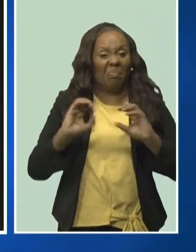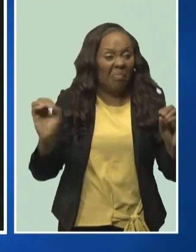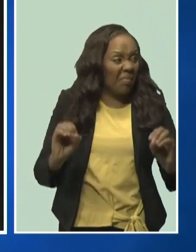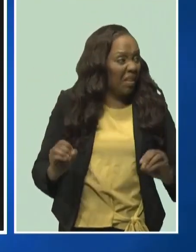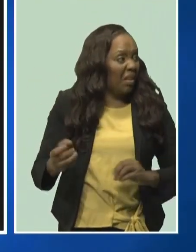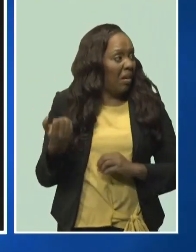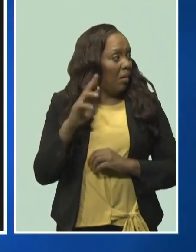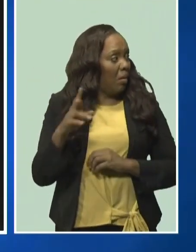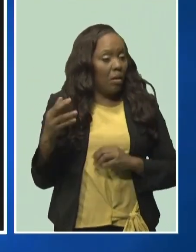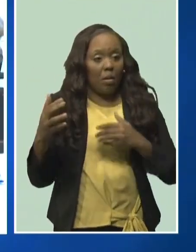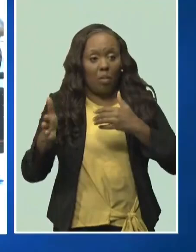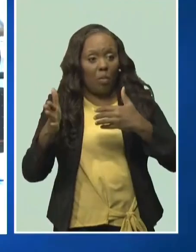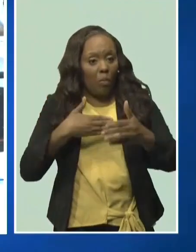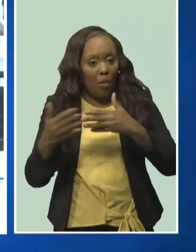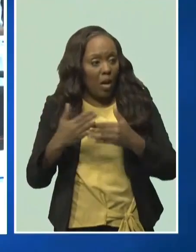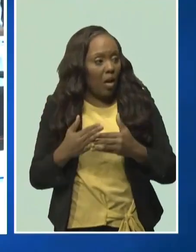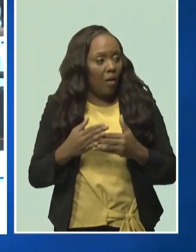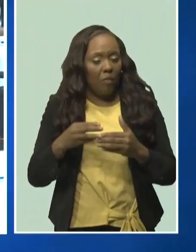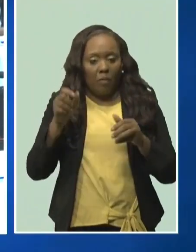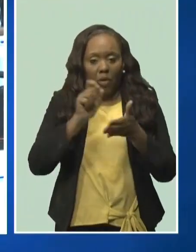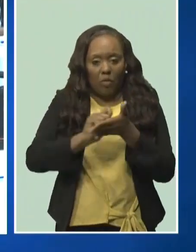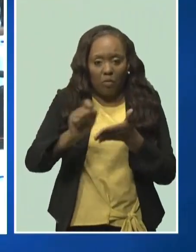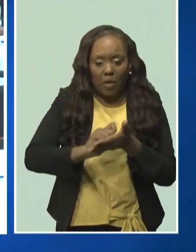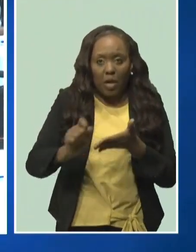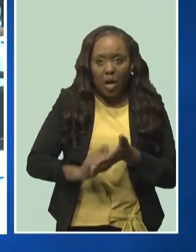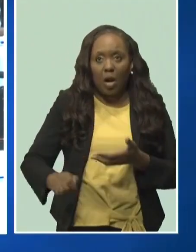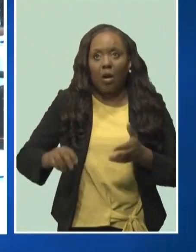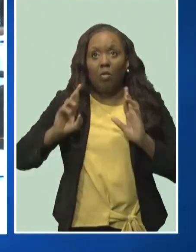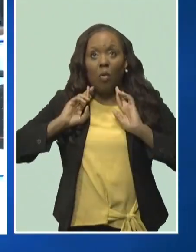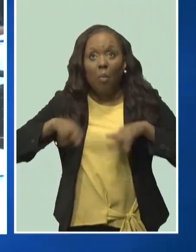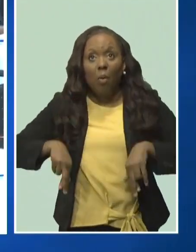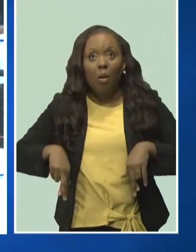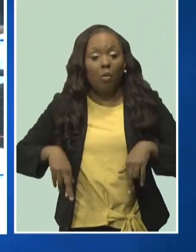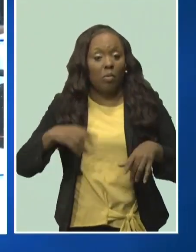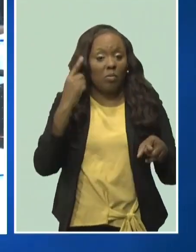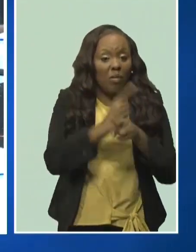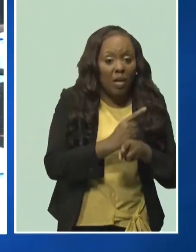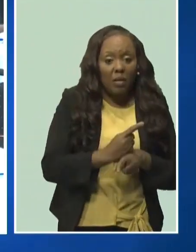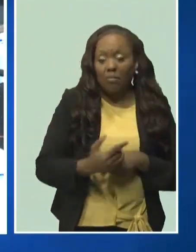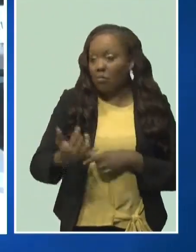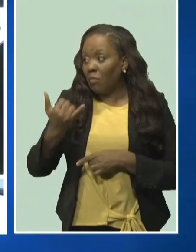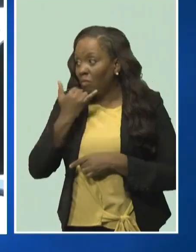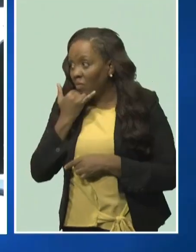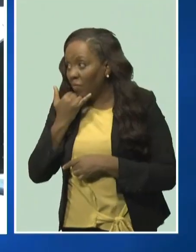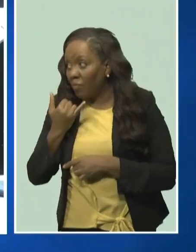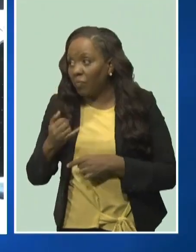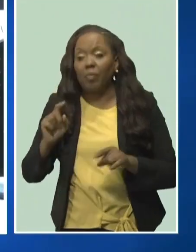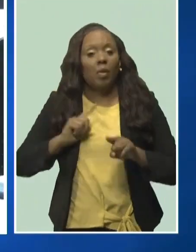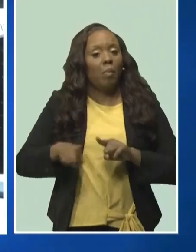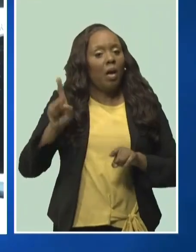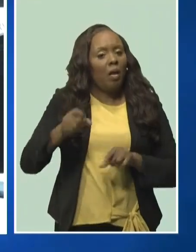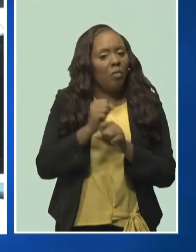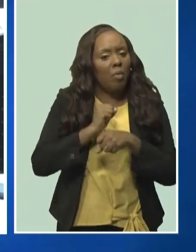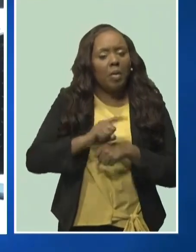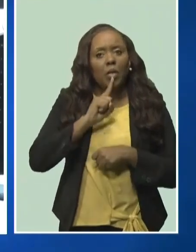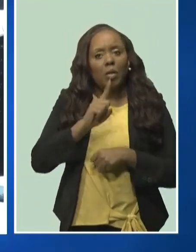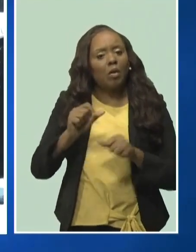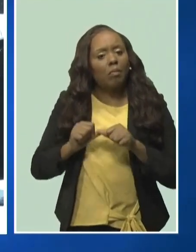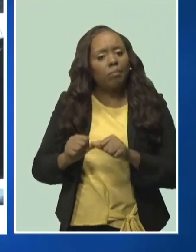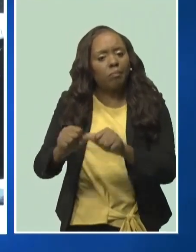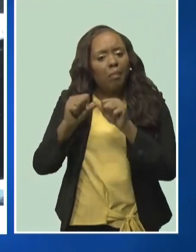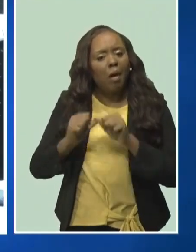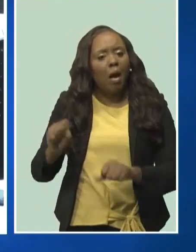in our reports was factual, accurate, and more importantly, sustainable. And